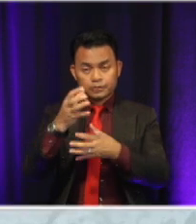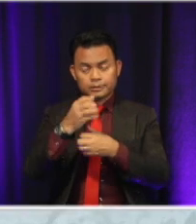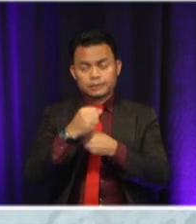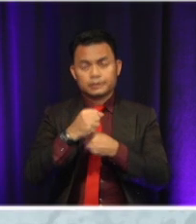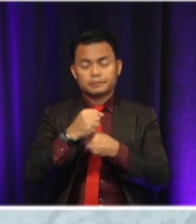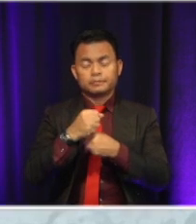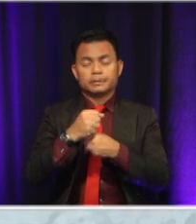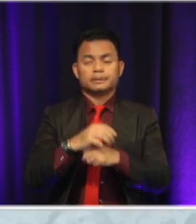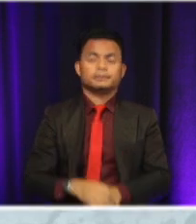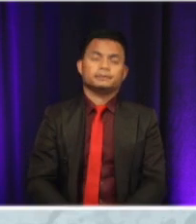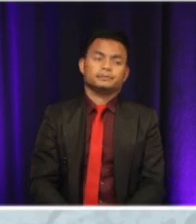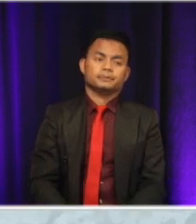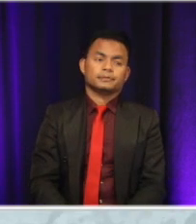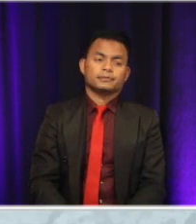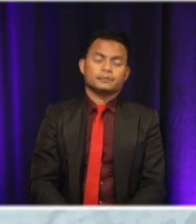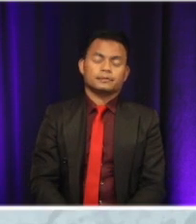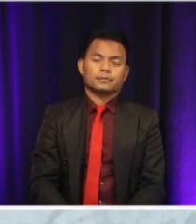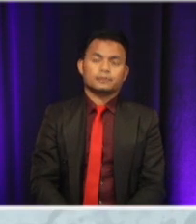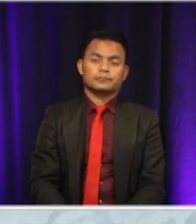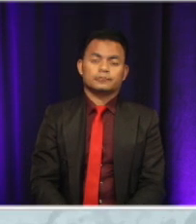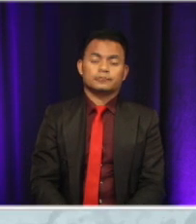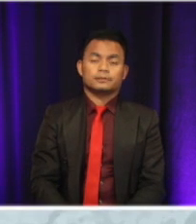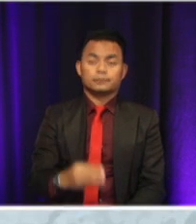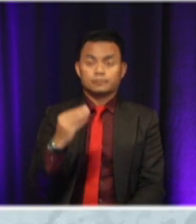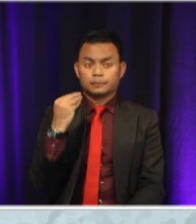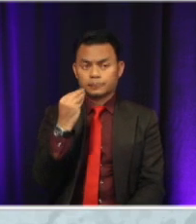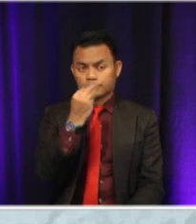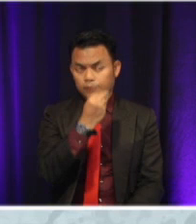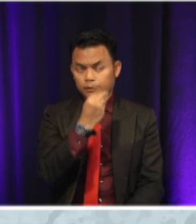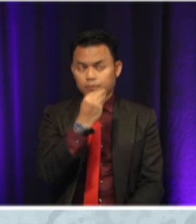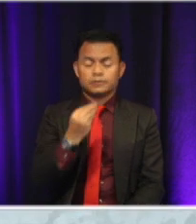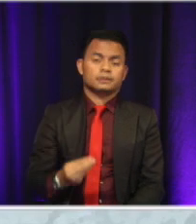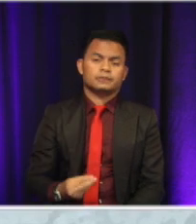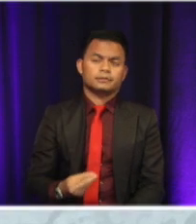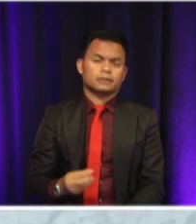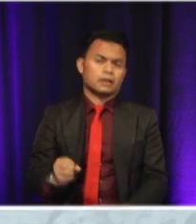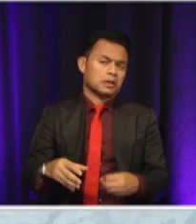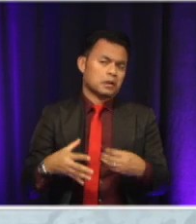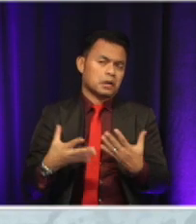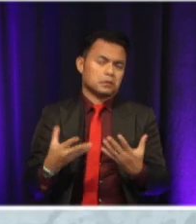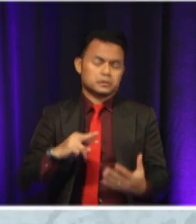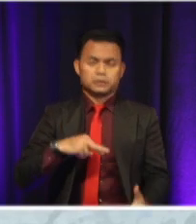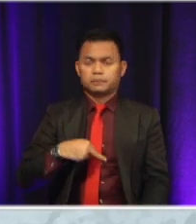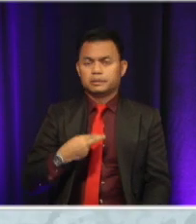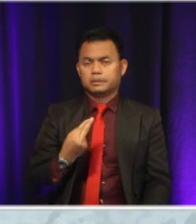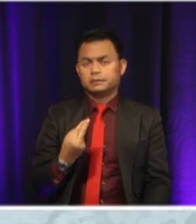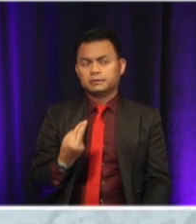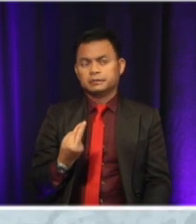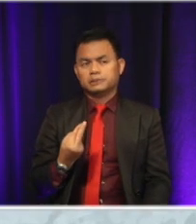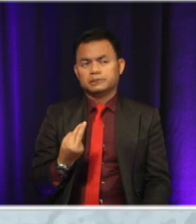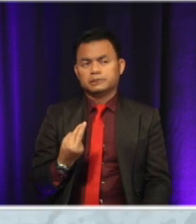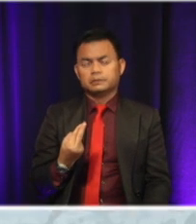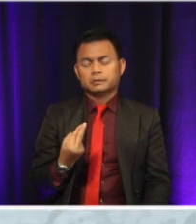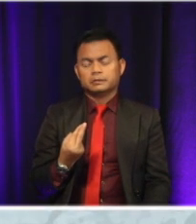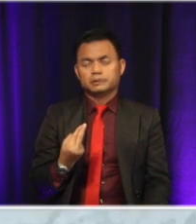nature. For flowers, the question given is, how does Miss Kinnian feel about Charlie? So that involves